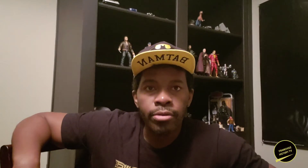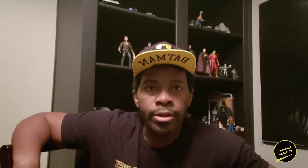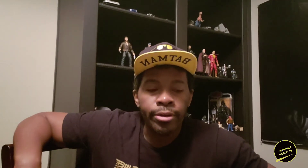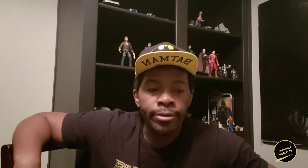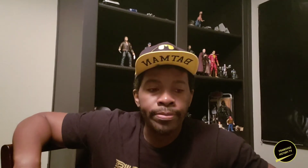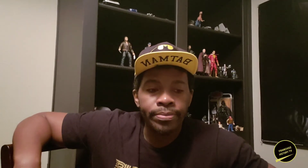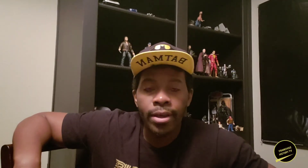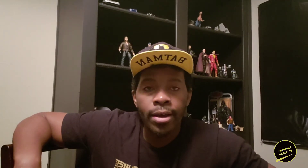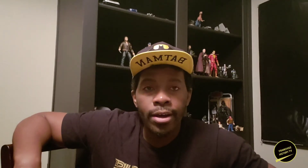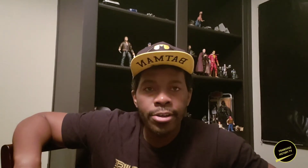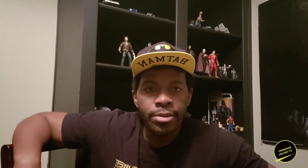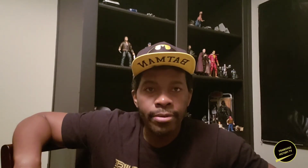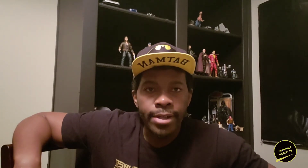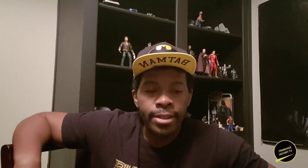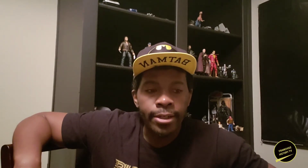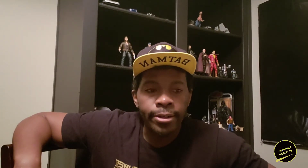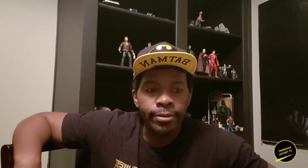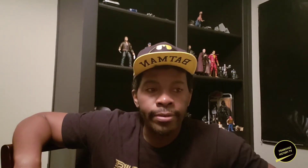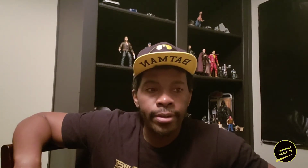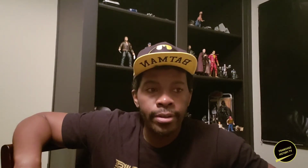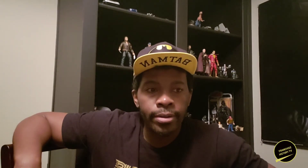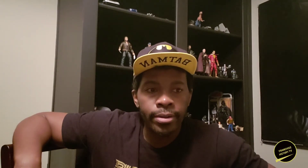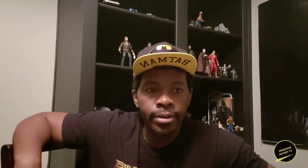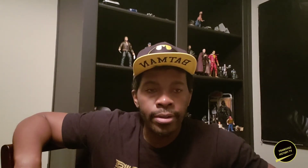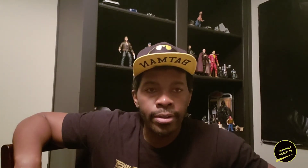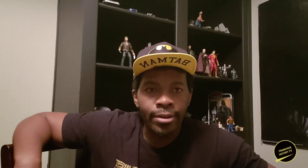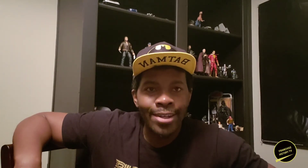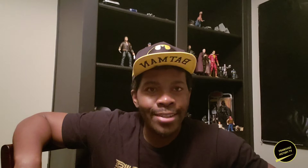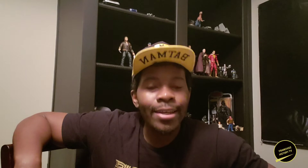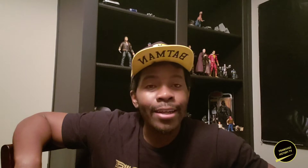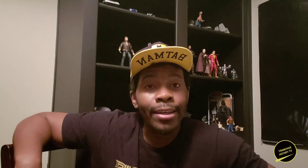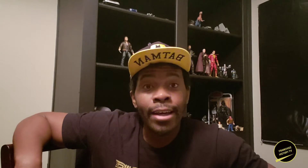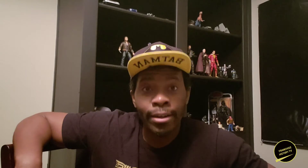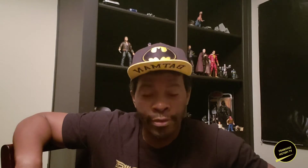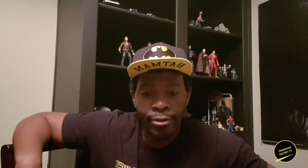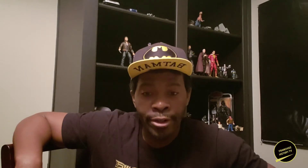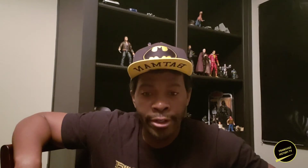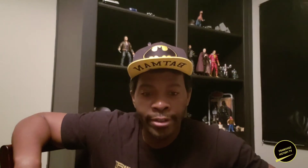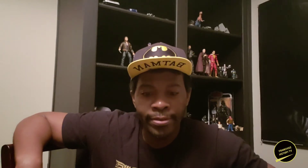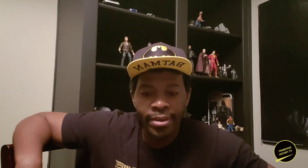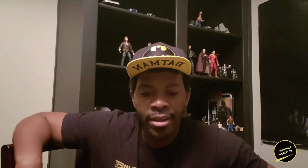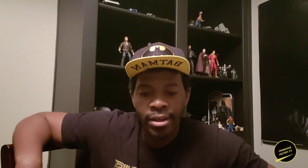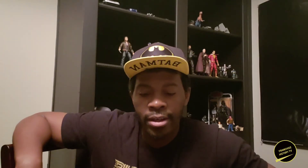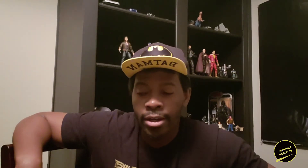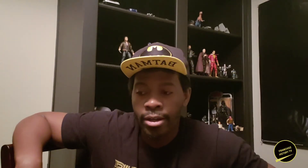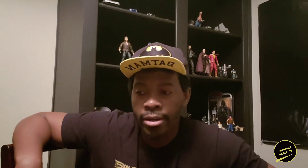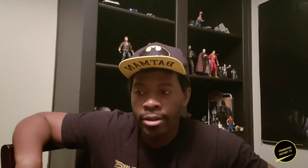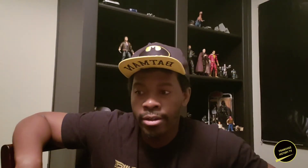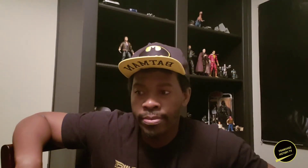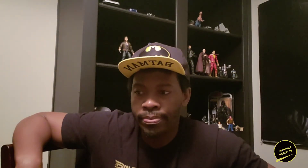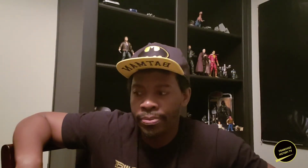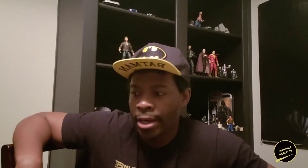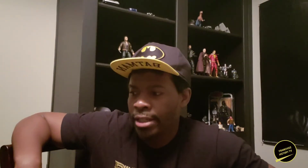For those who don't know, I used to be a resident of the great state of California.